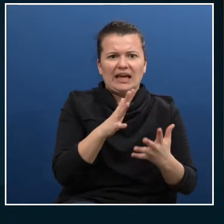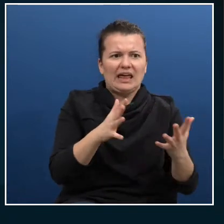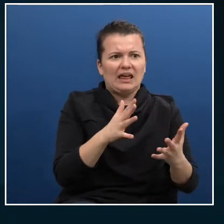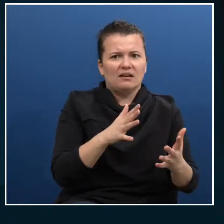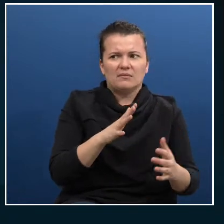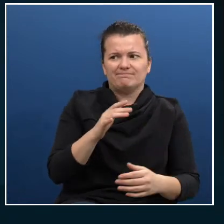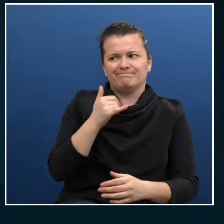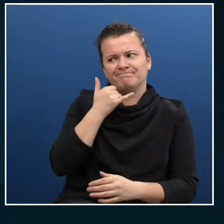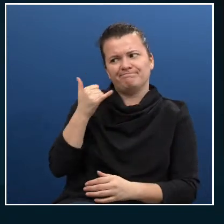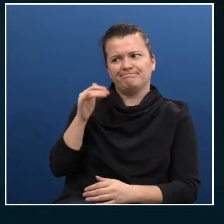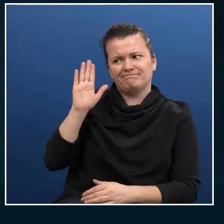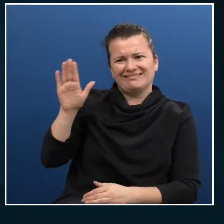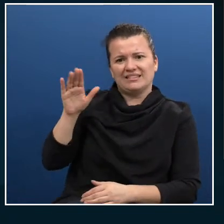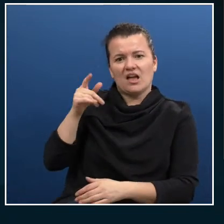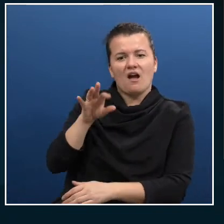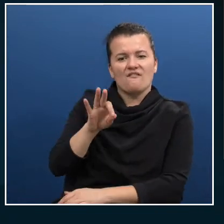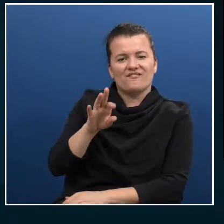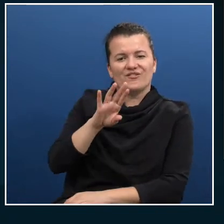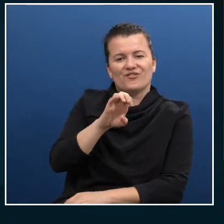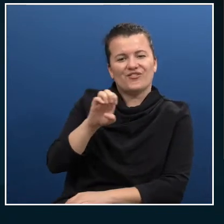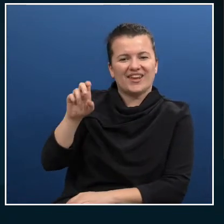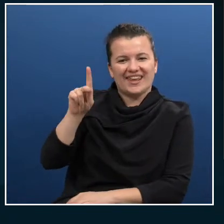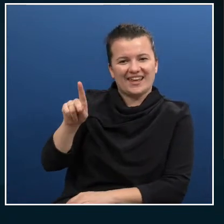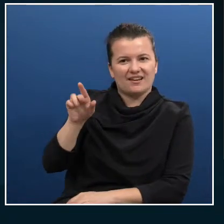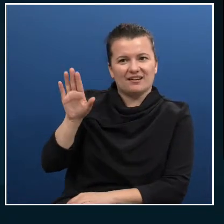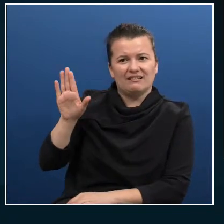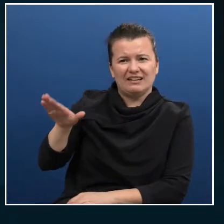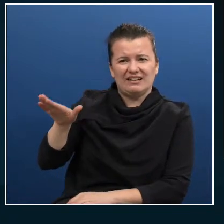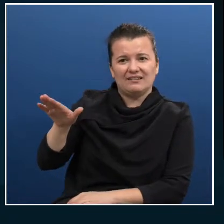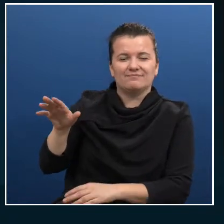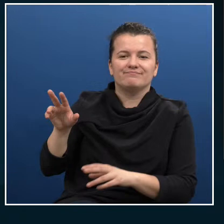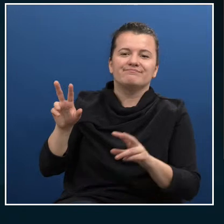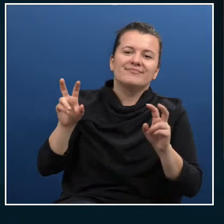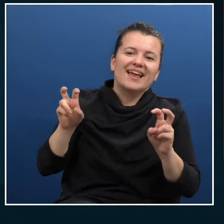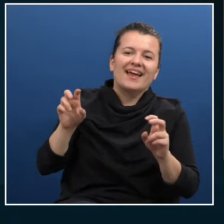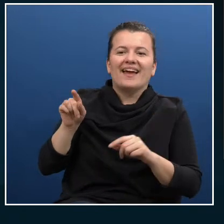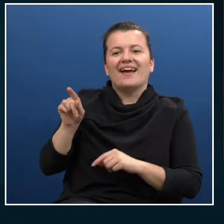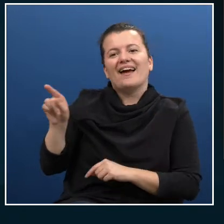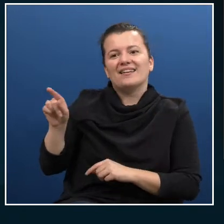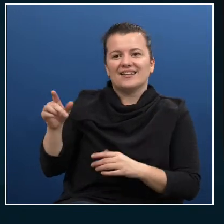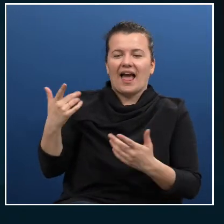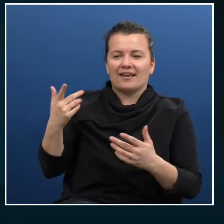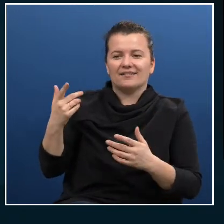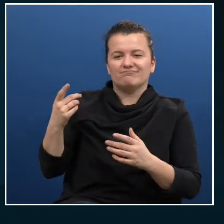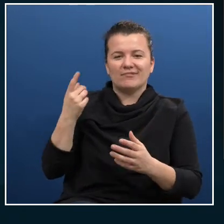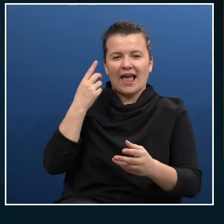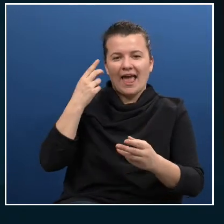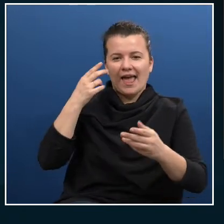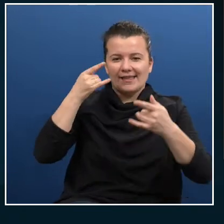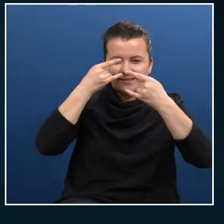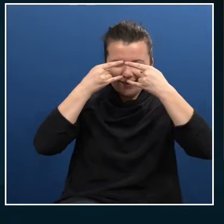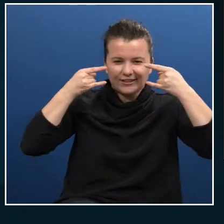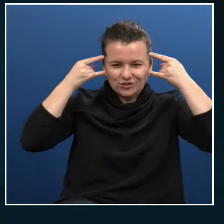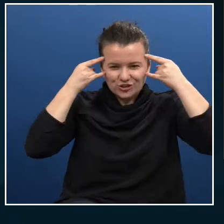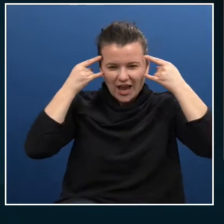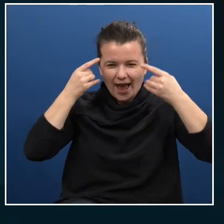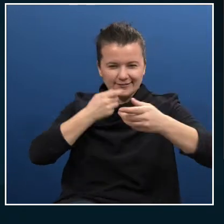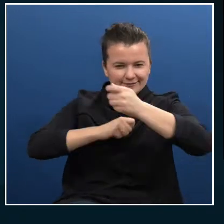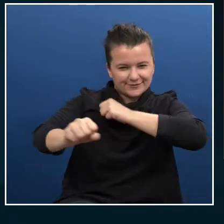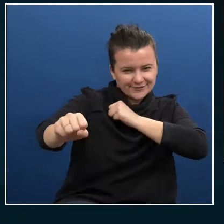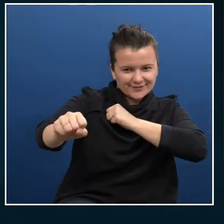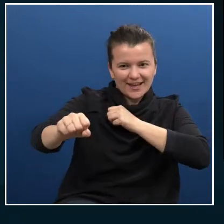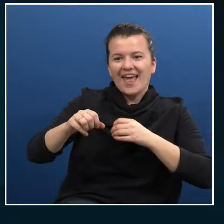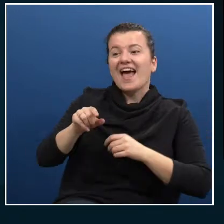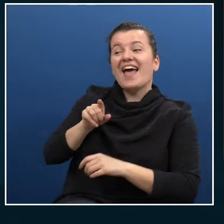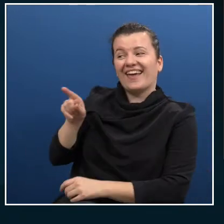because he's not only my WVD ninja, but as you'll soon discover,